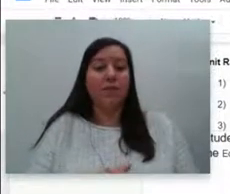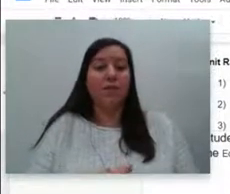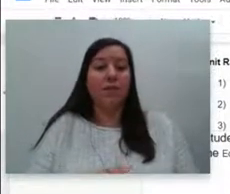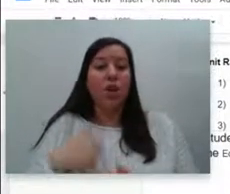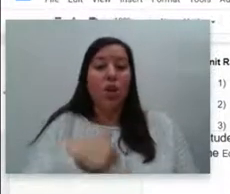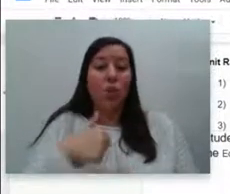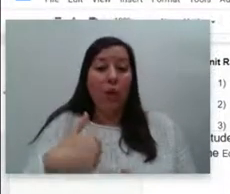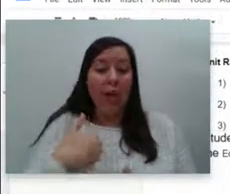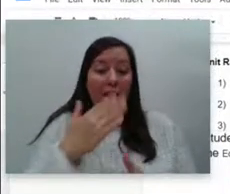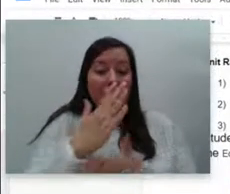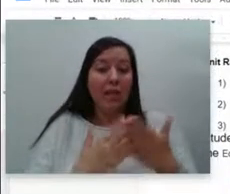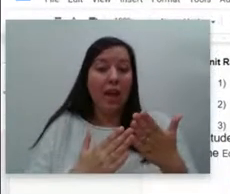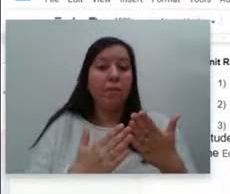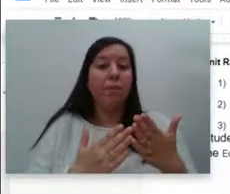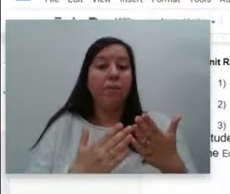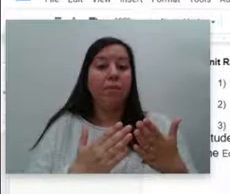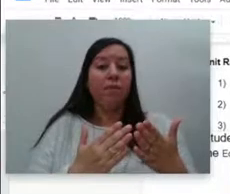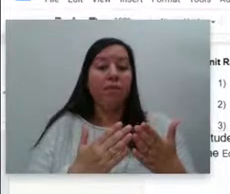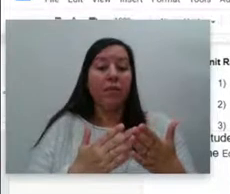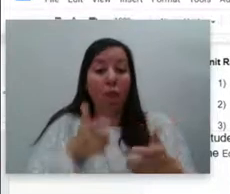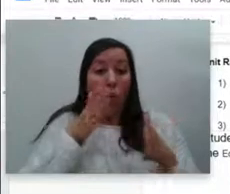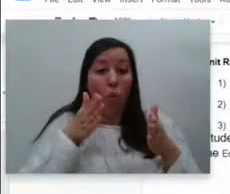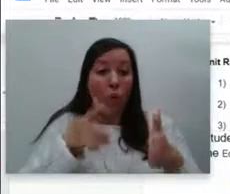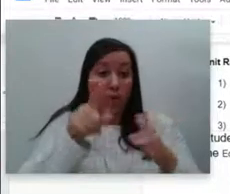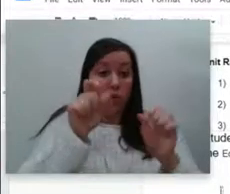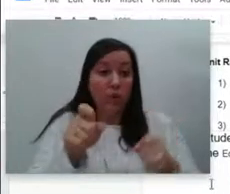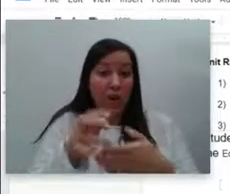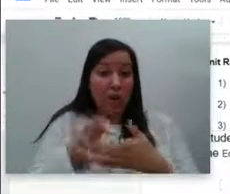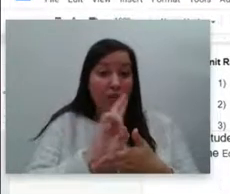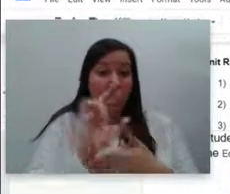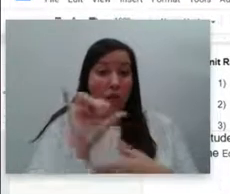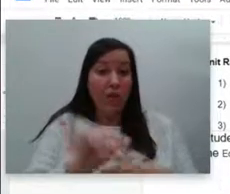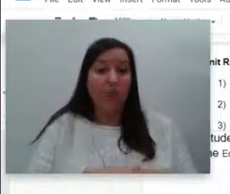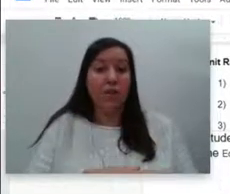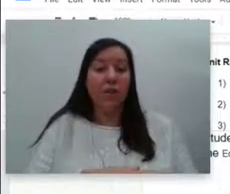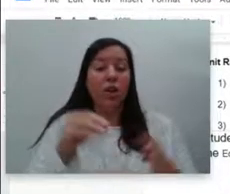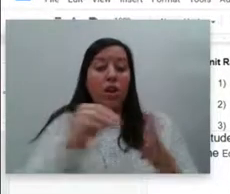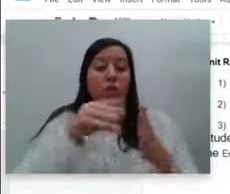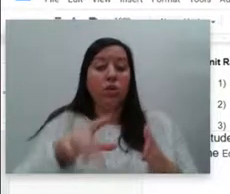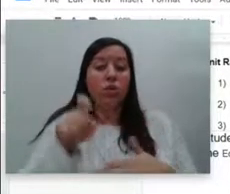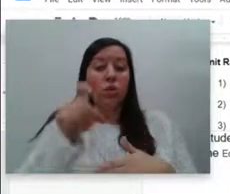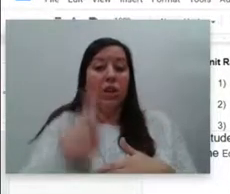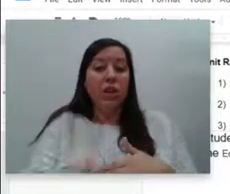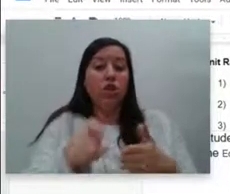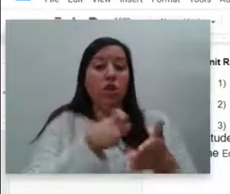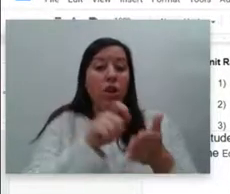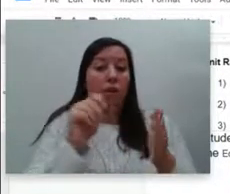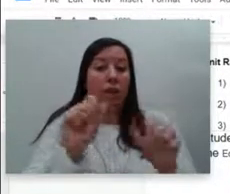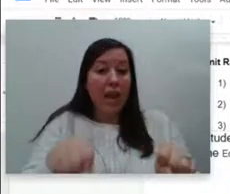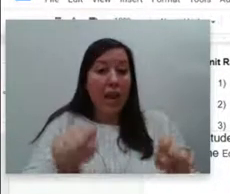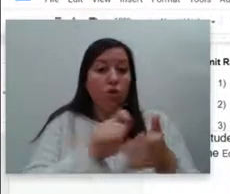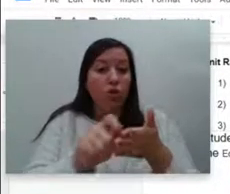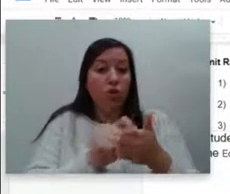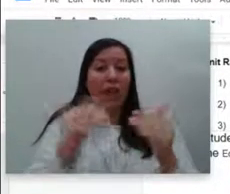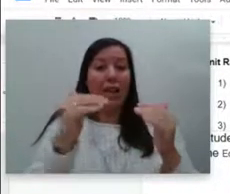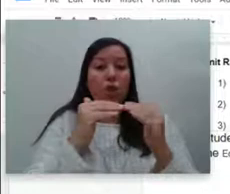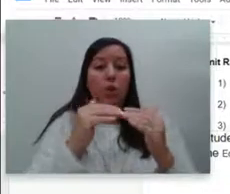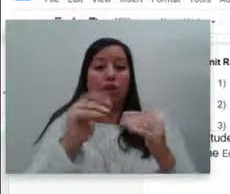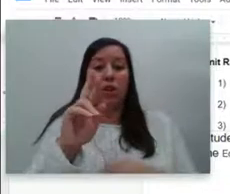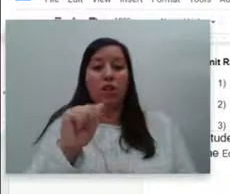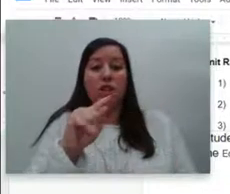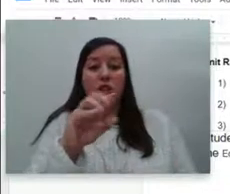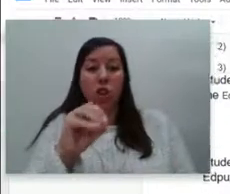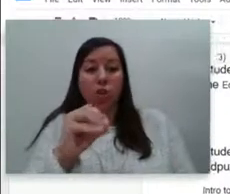have some ways you can review that. Students should be able to write equivalent ratios